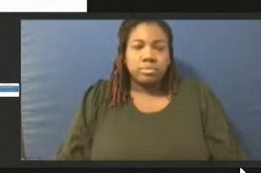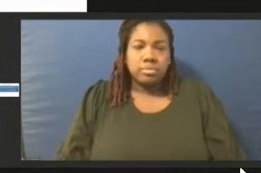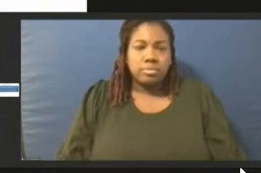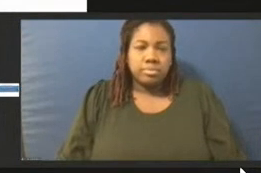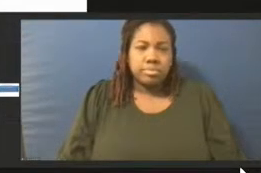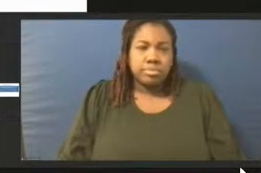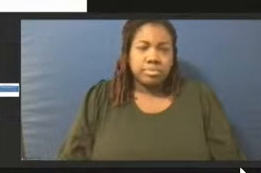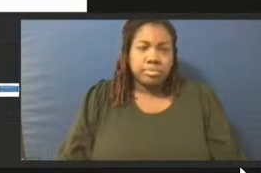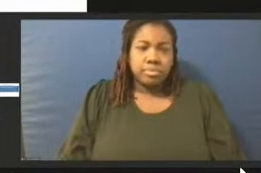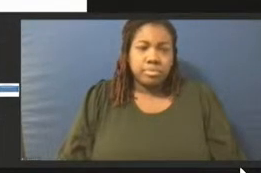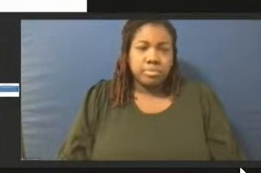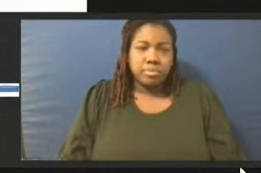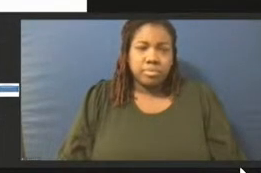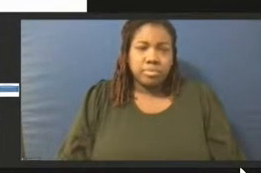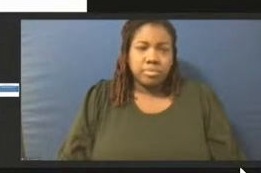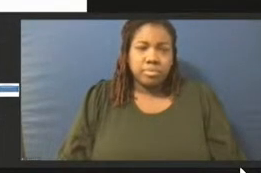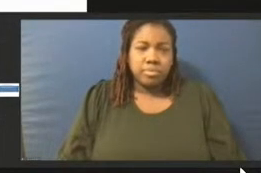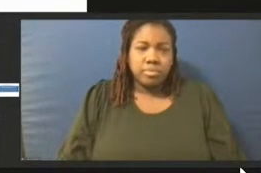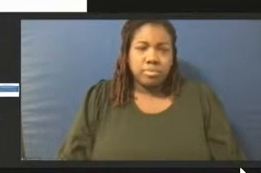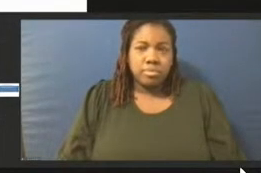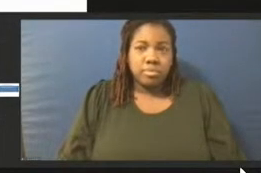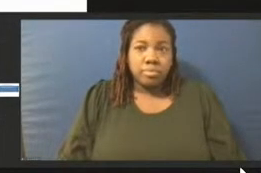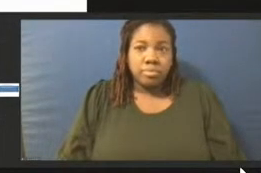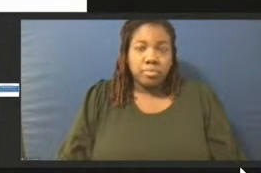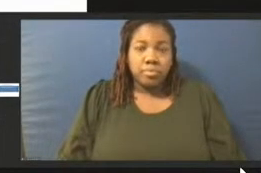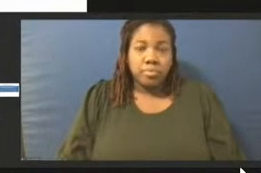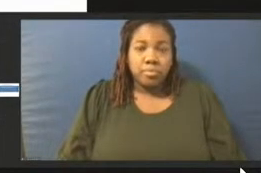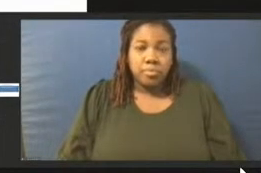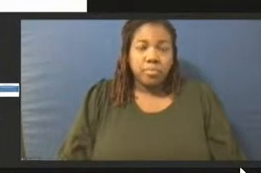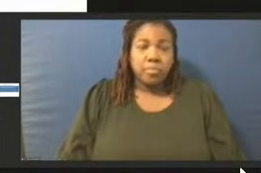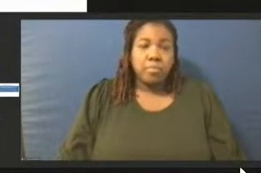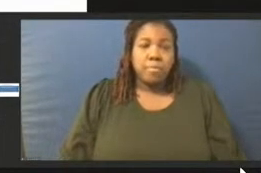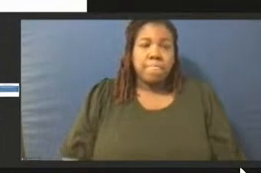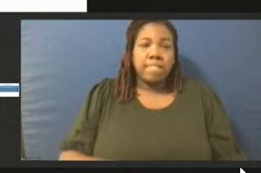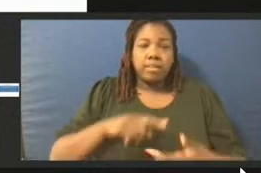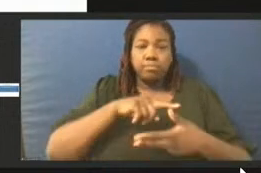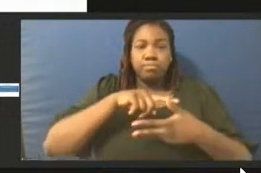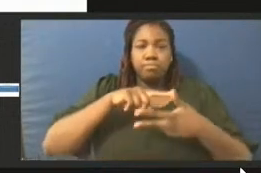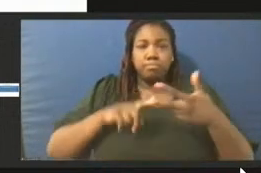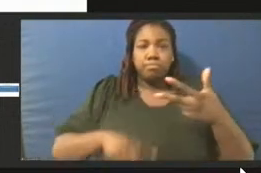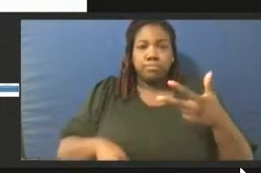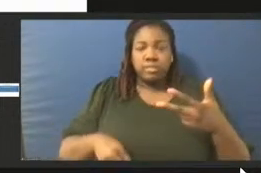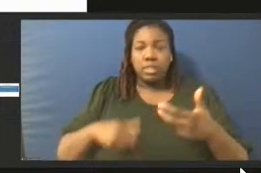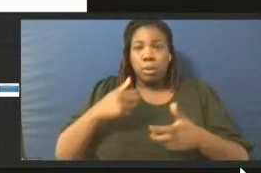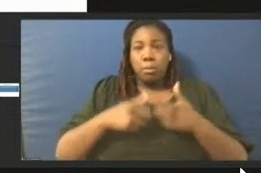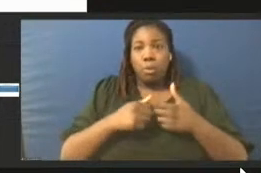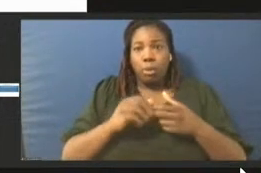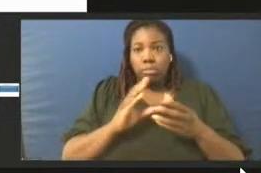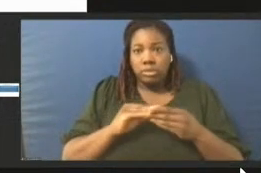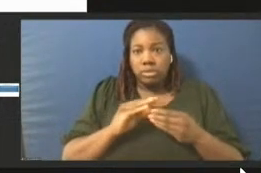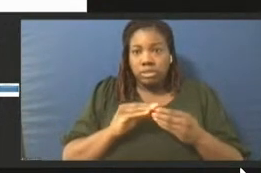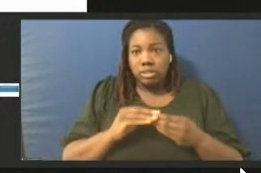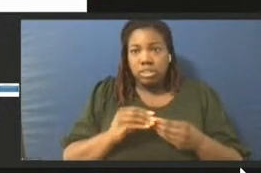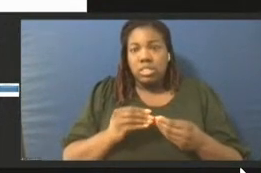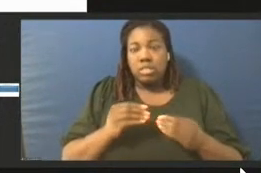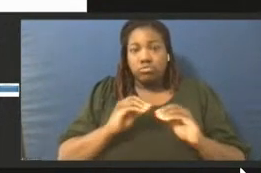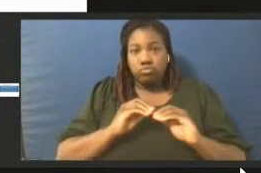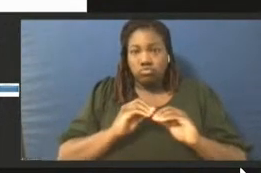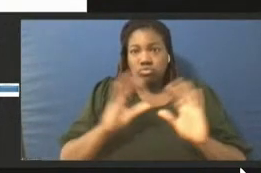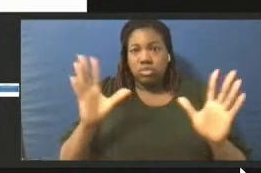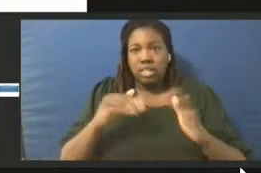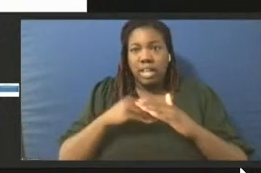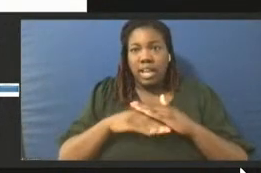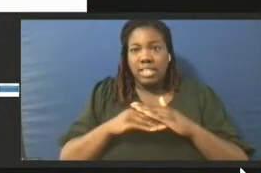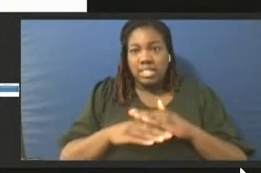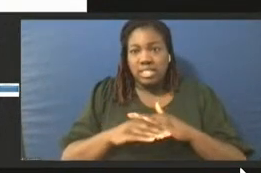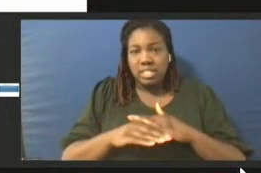So the first 3 problem statements, one one thing that becomes very clear is access to mental care